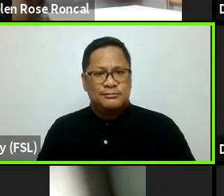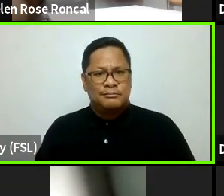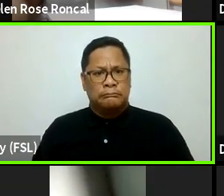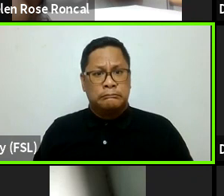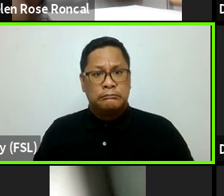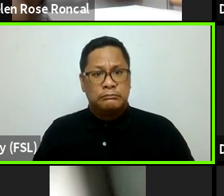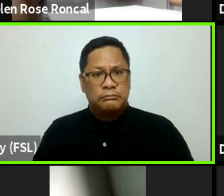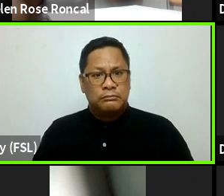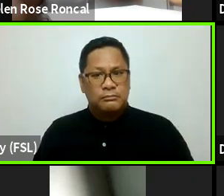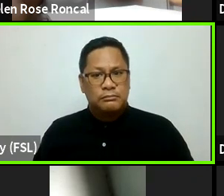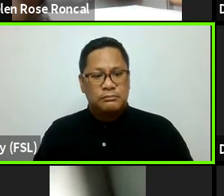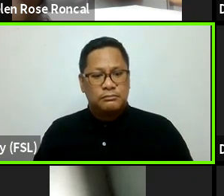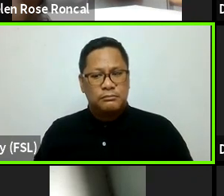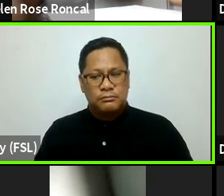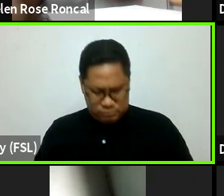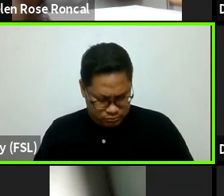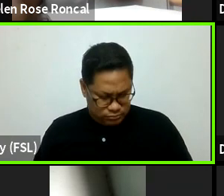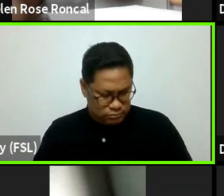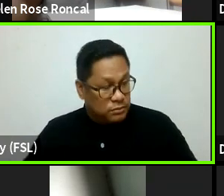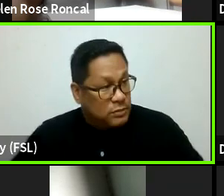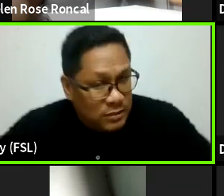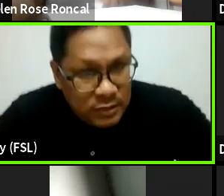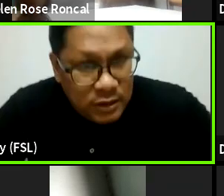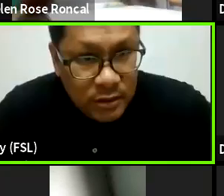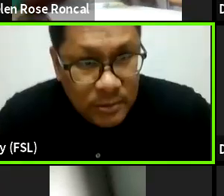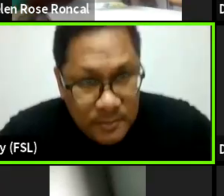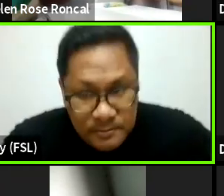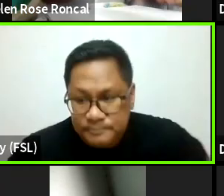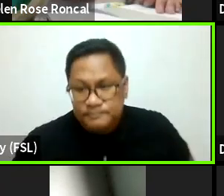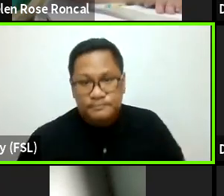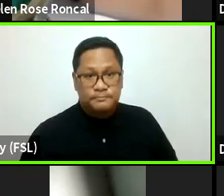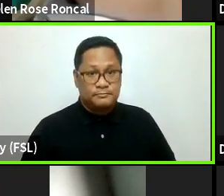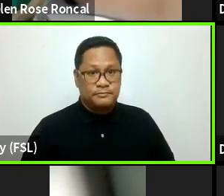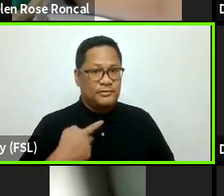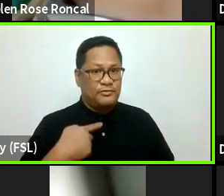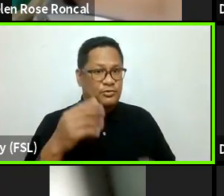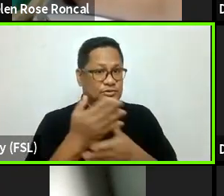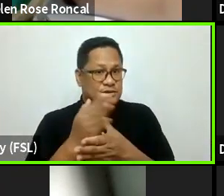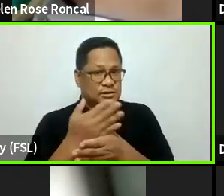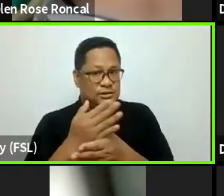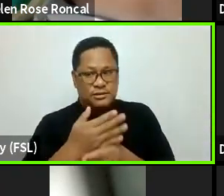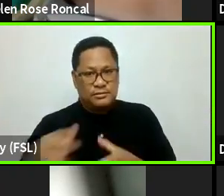So okay, let me share